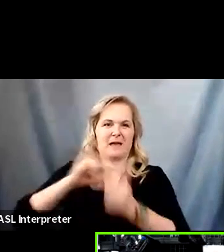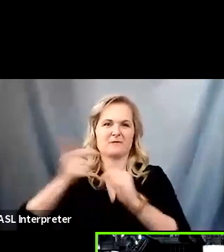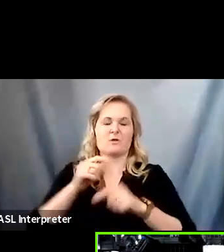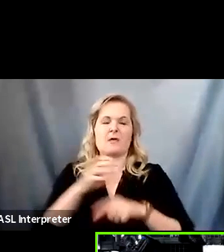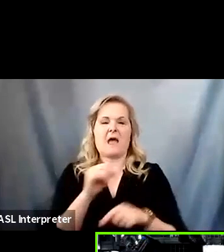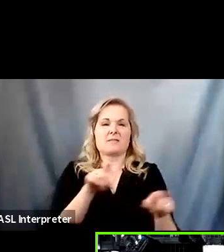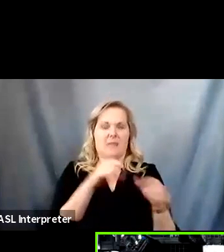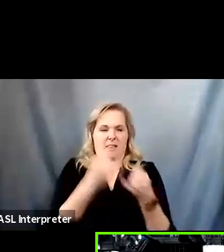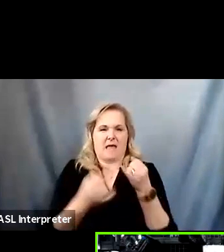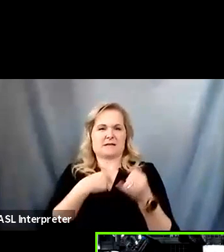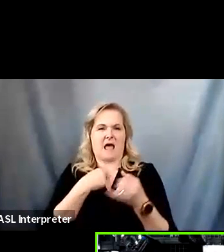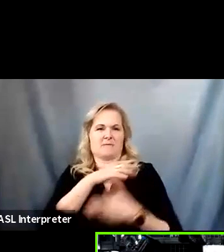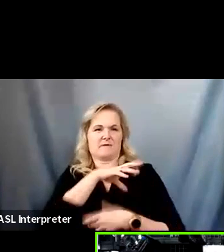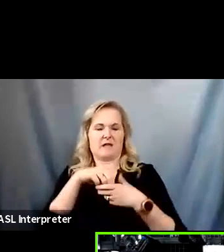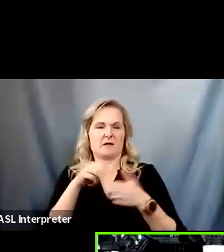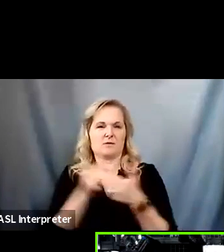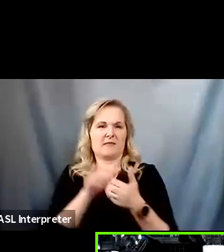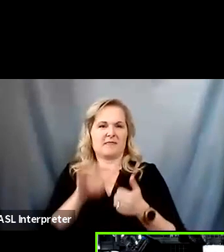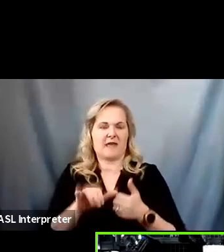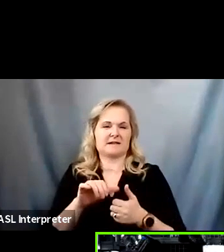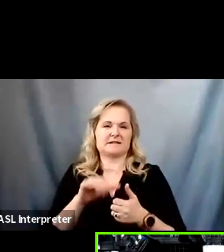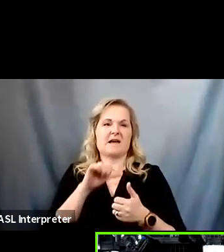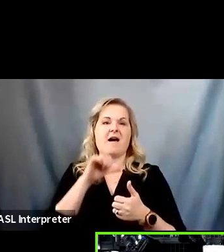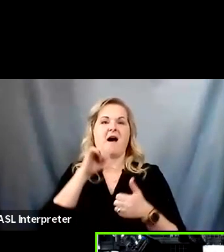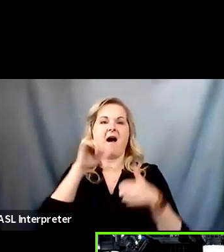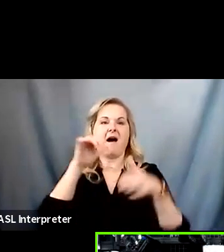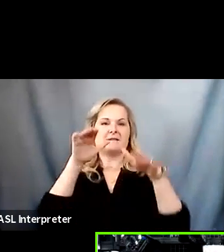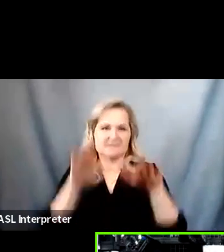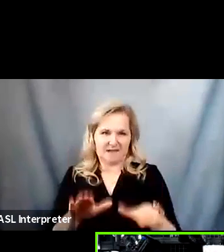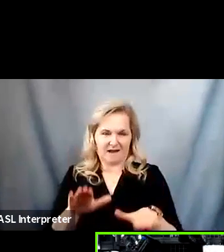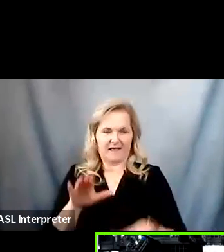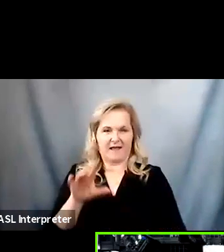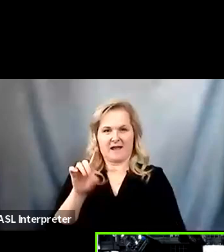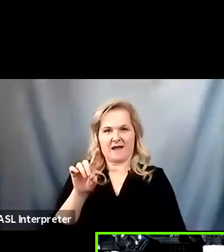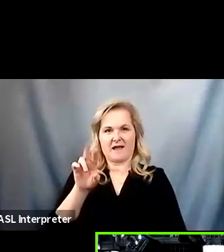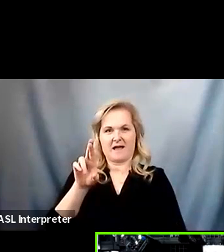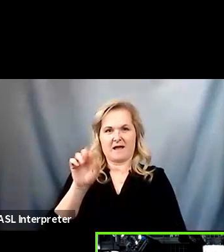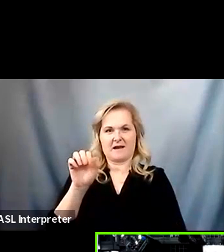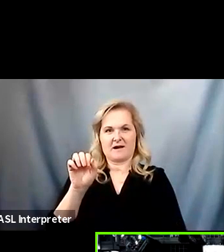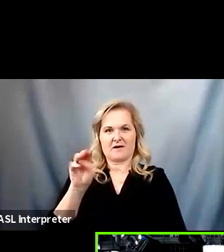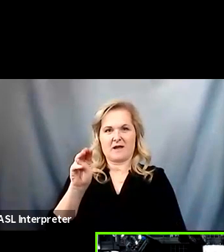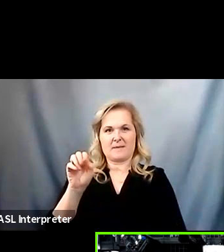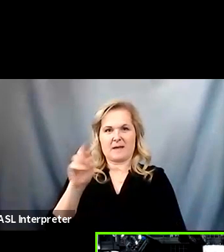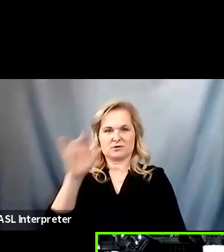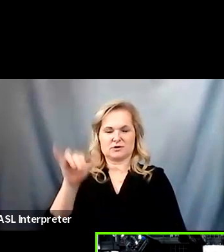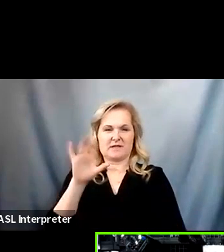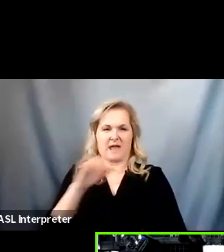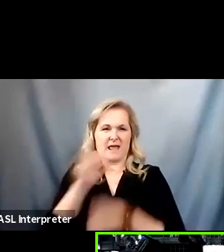affiliated was with Unsettling Dramaturgy, an amazing group of international Crip and